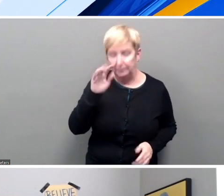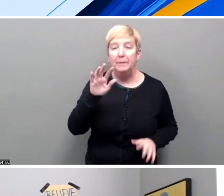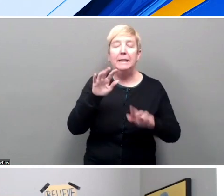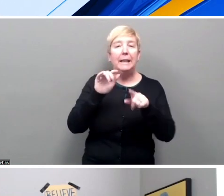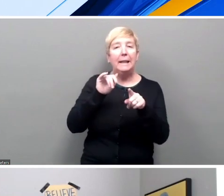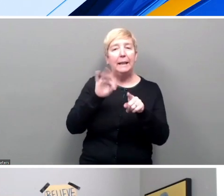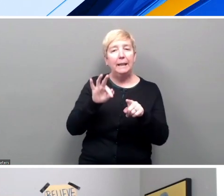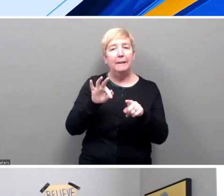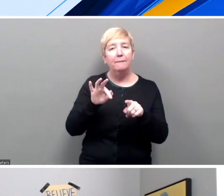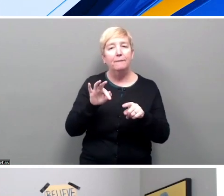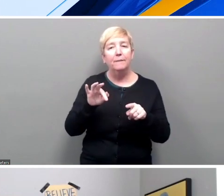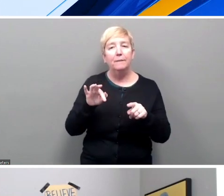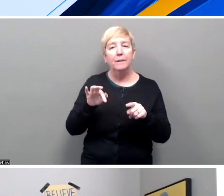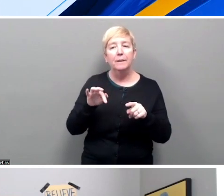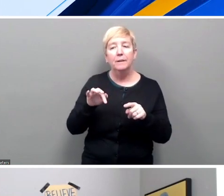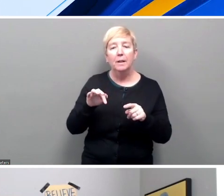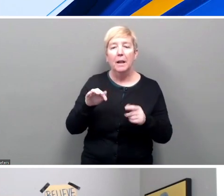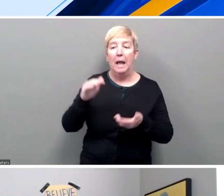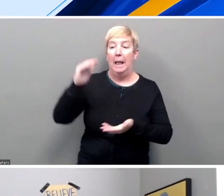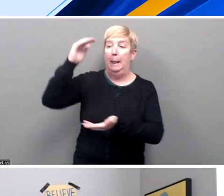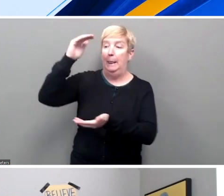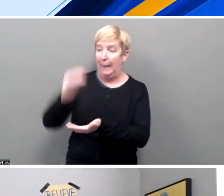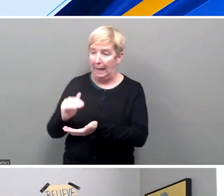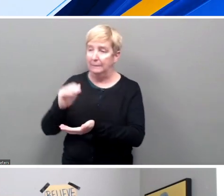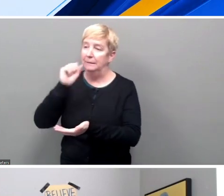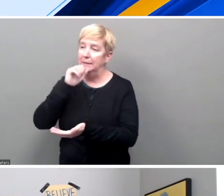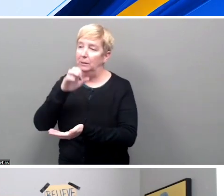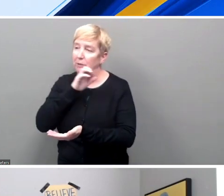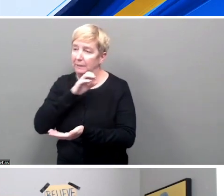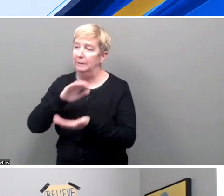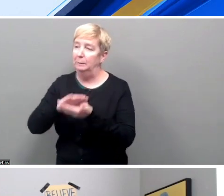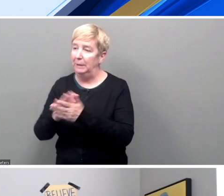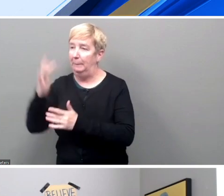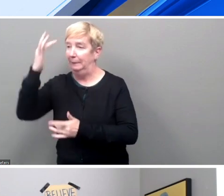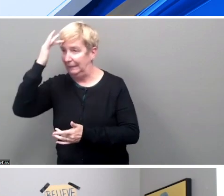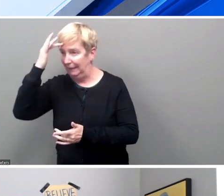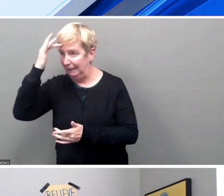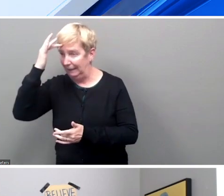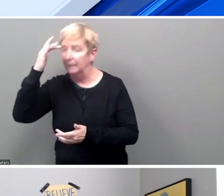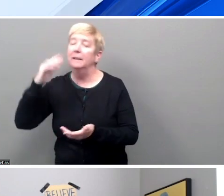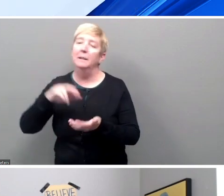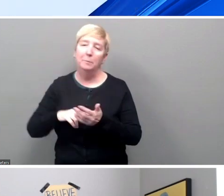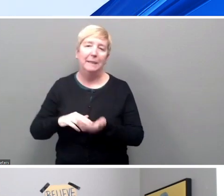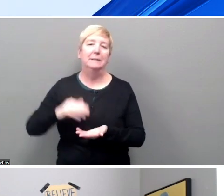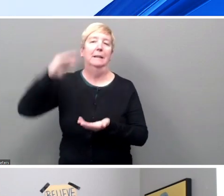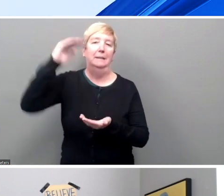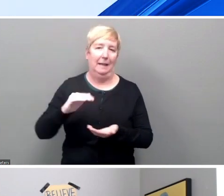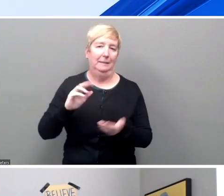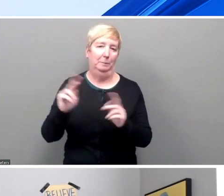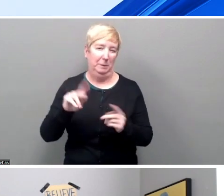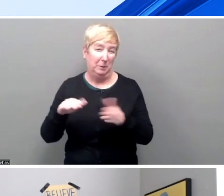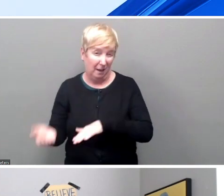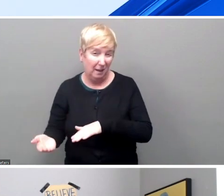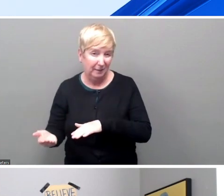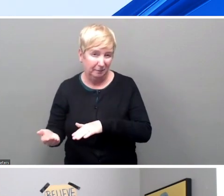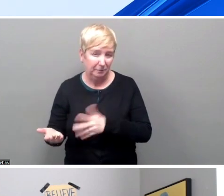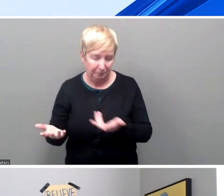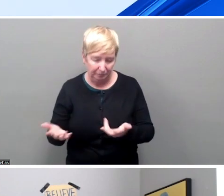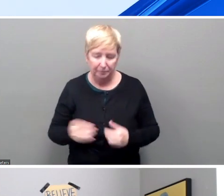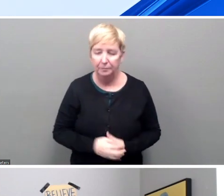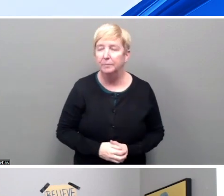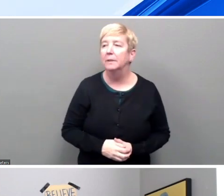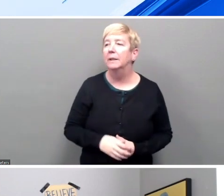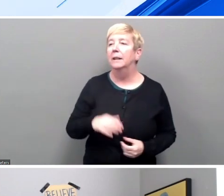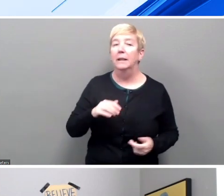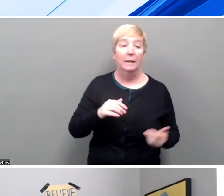simply having less cases in seniors. That could account for a huge part of the decline in the mortality rate as well. And as you get more